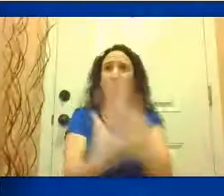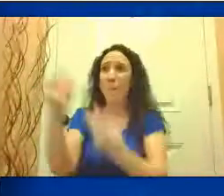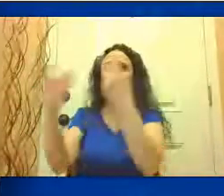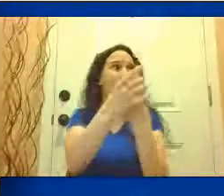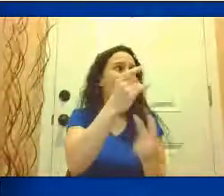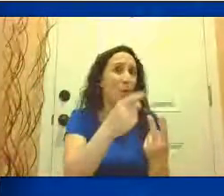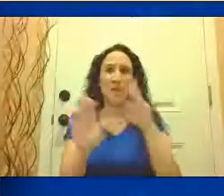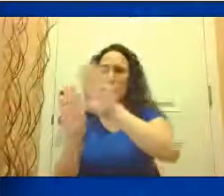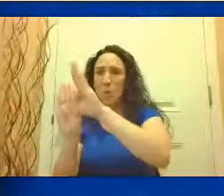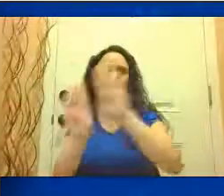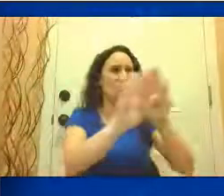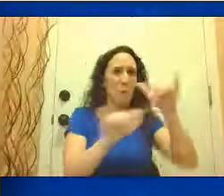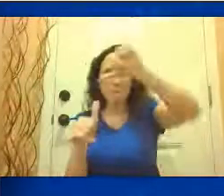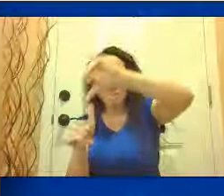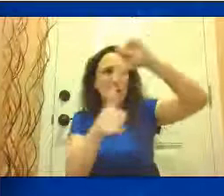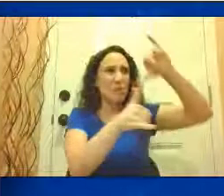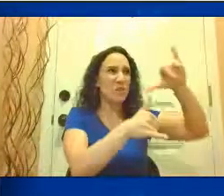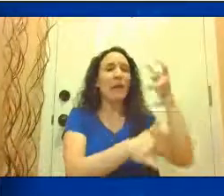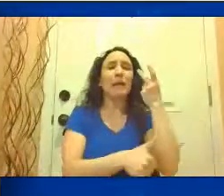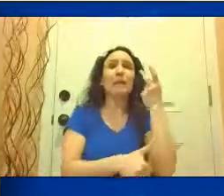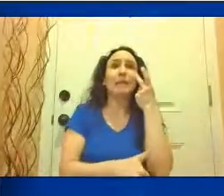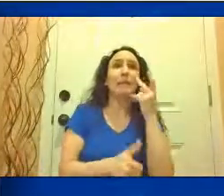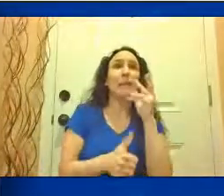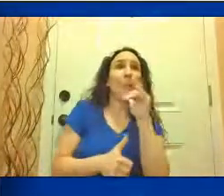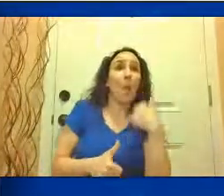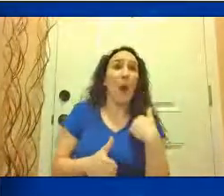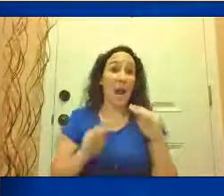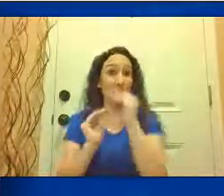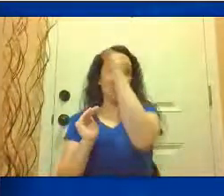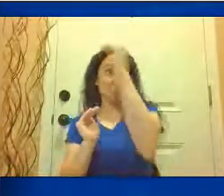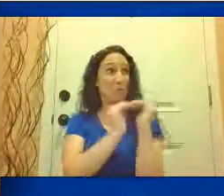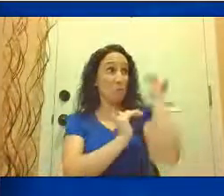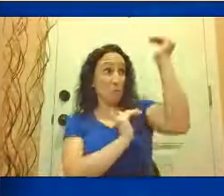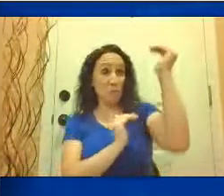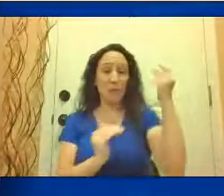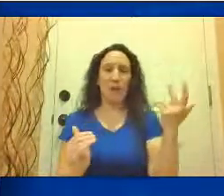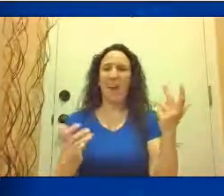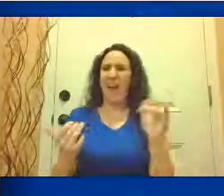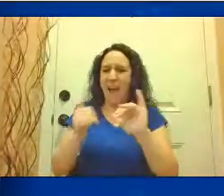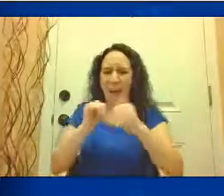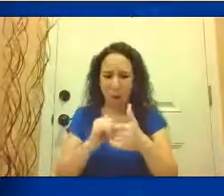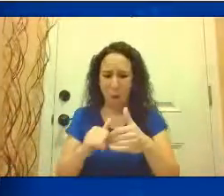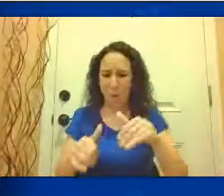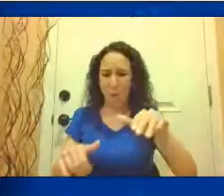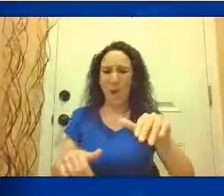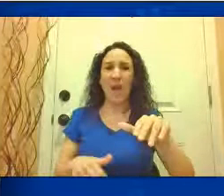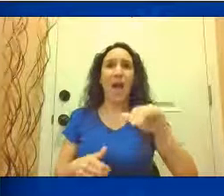of your doors to see who's right? With what? That big bad wolf broke our ruler, remember?